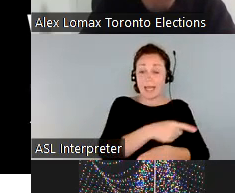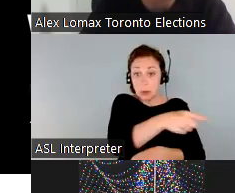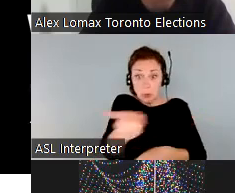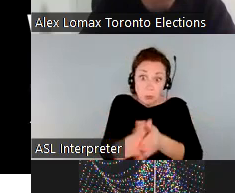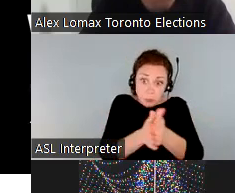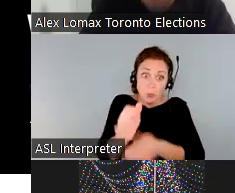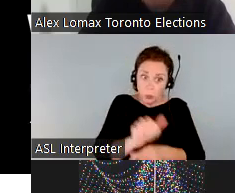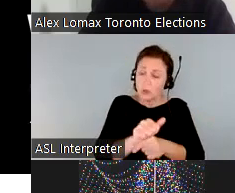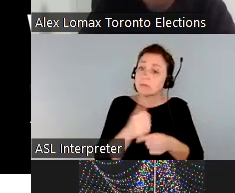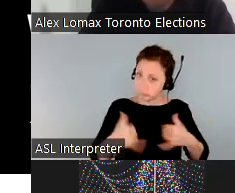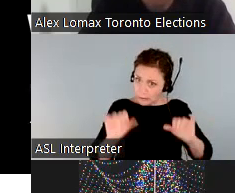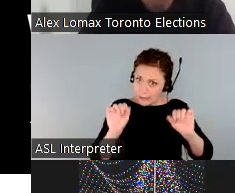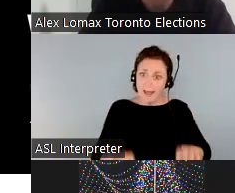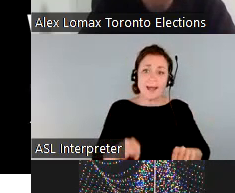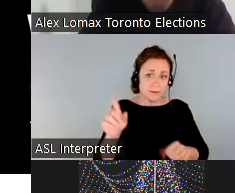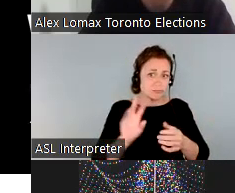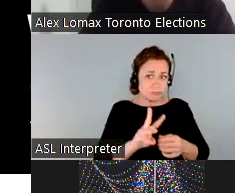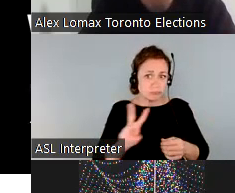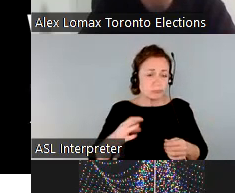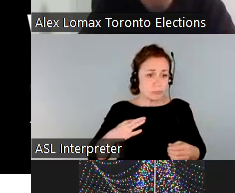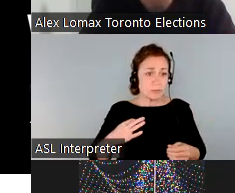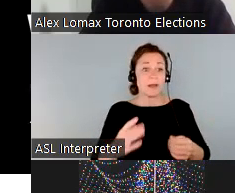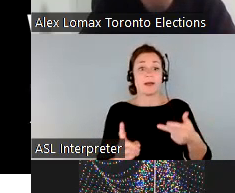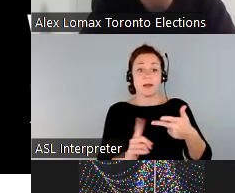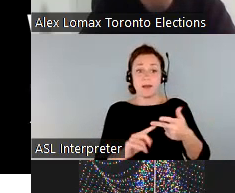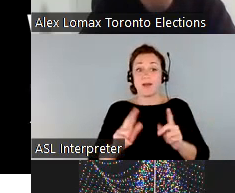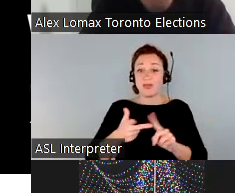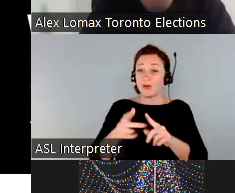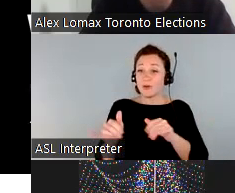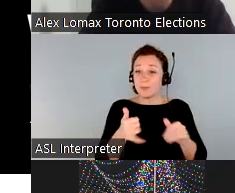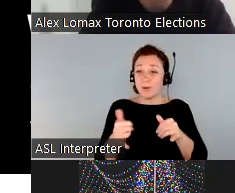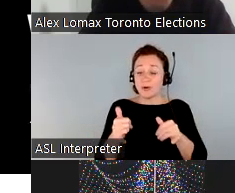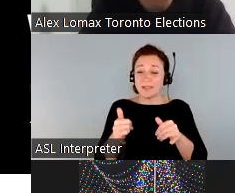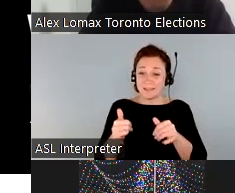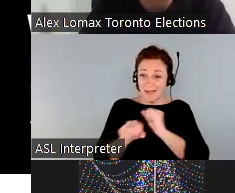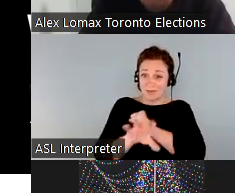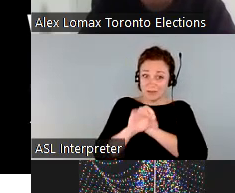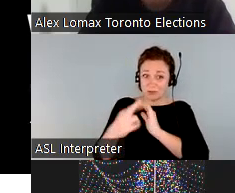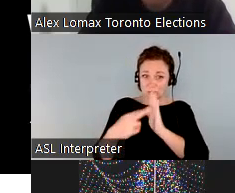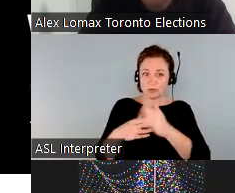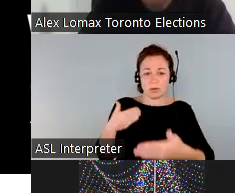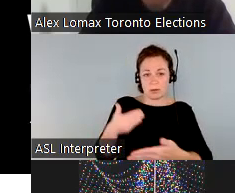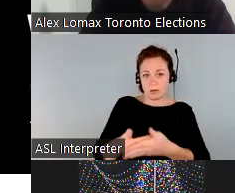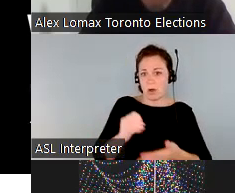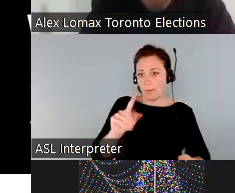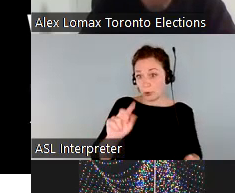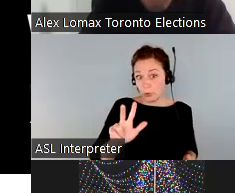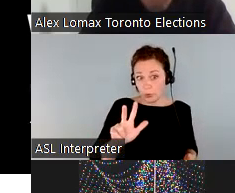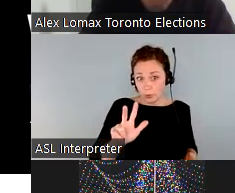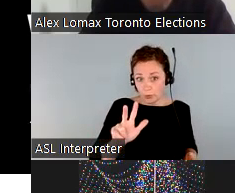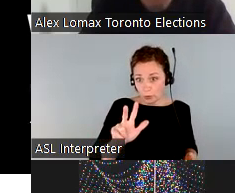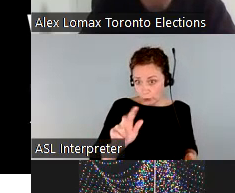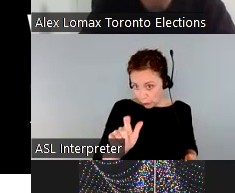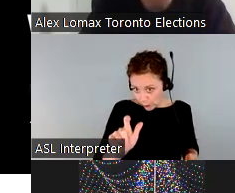to work at the election. Third-party advertiser registration runs up to October 21st. Voters list